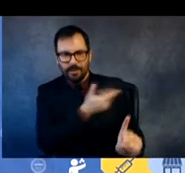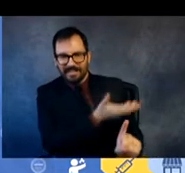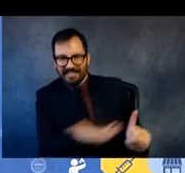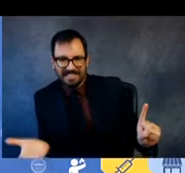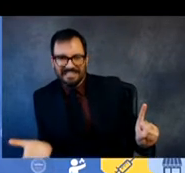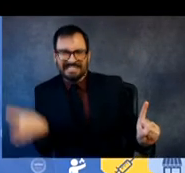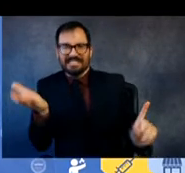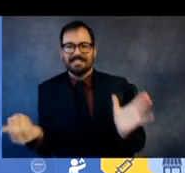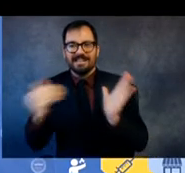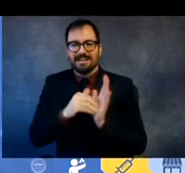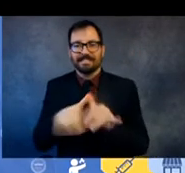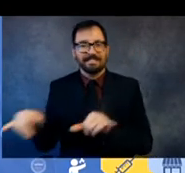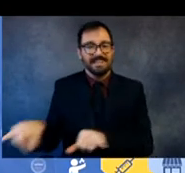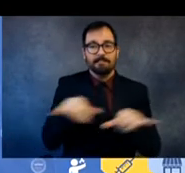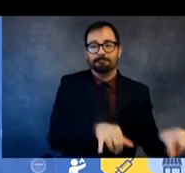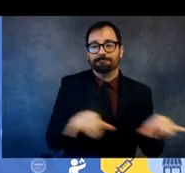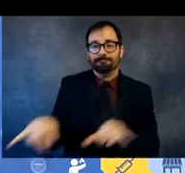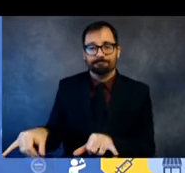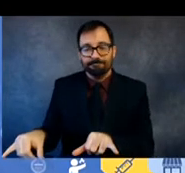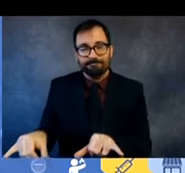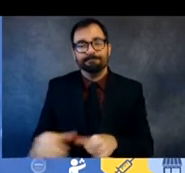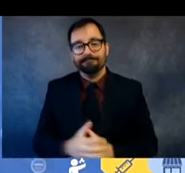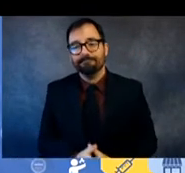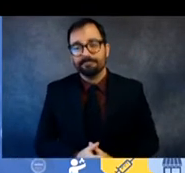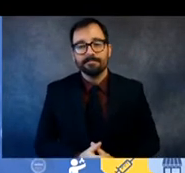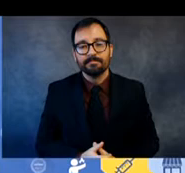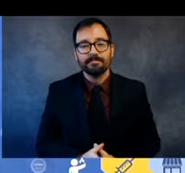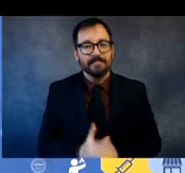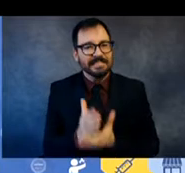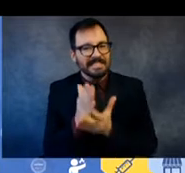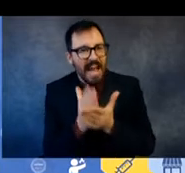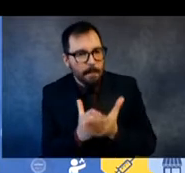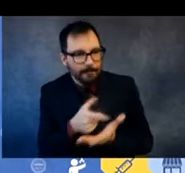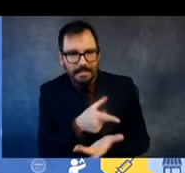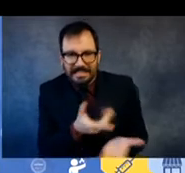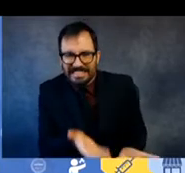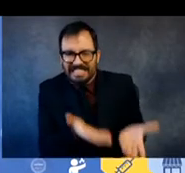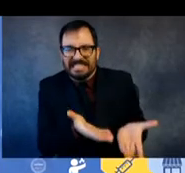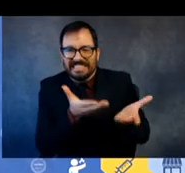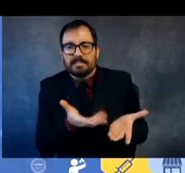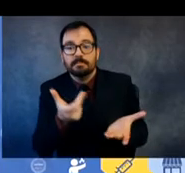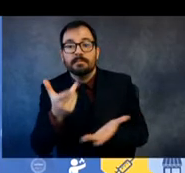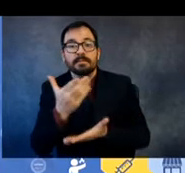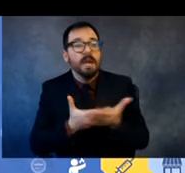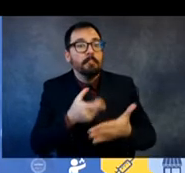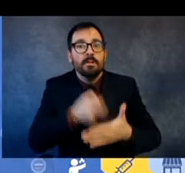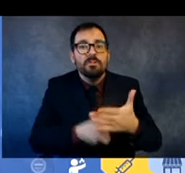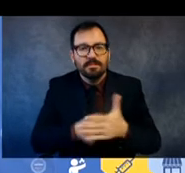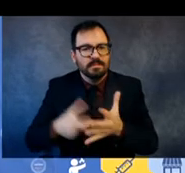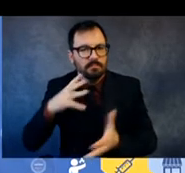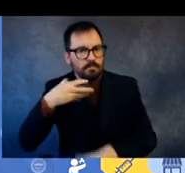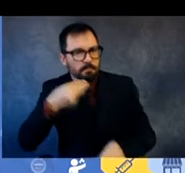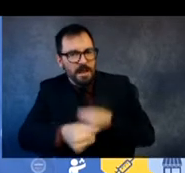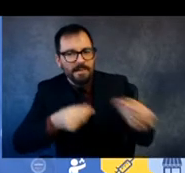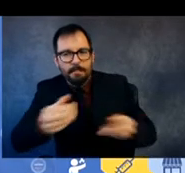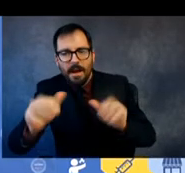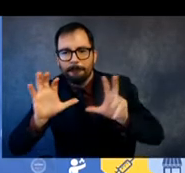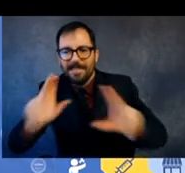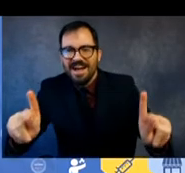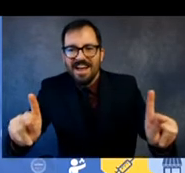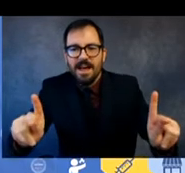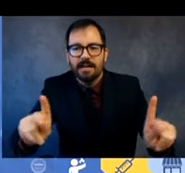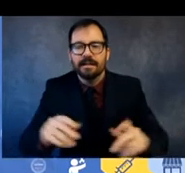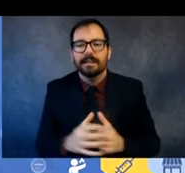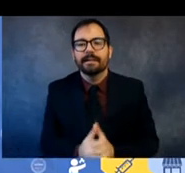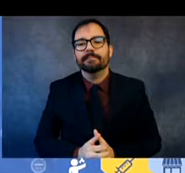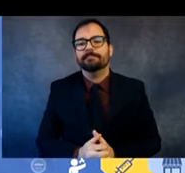try to replace some of that revenue, reimburse the states and cities, counties, towns, and